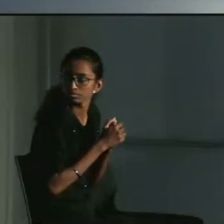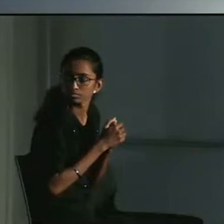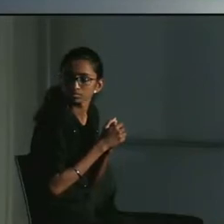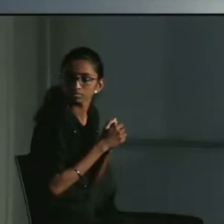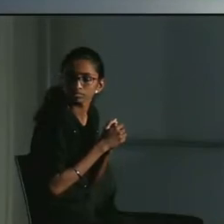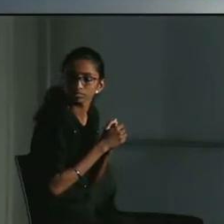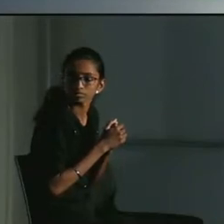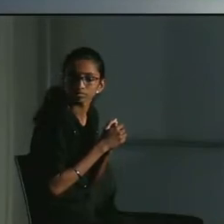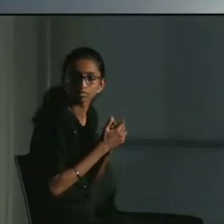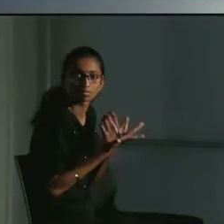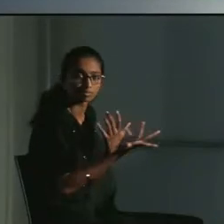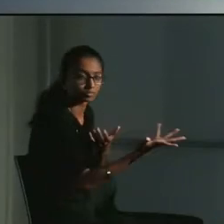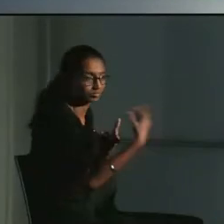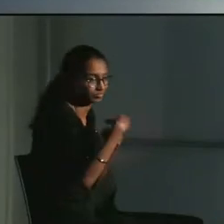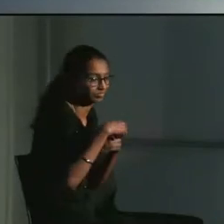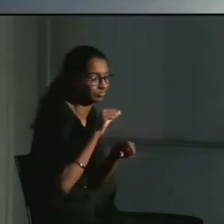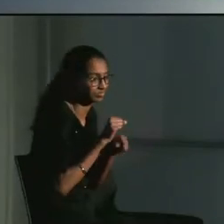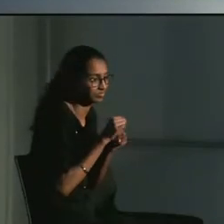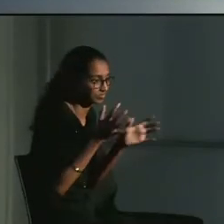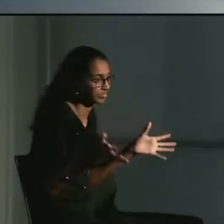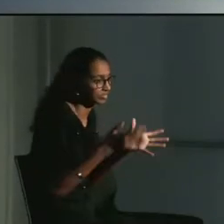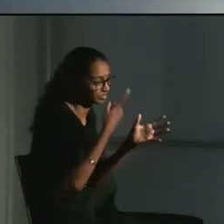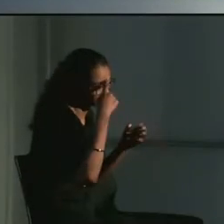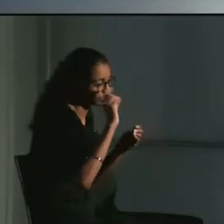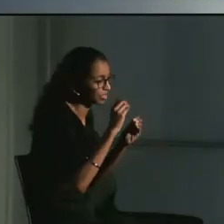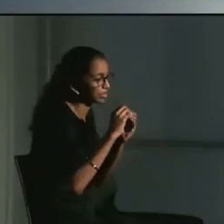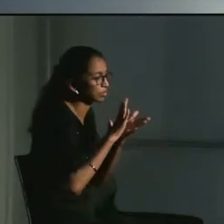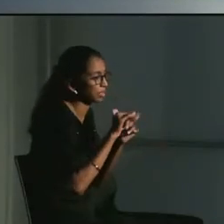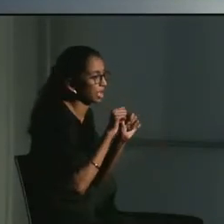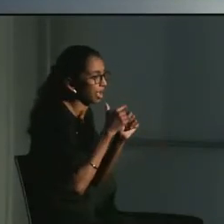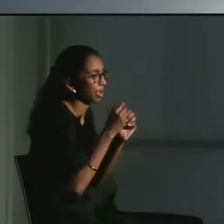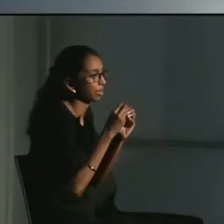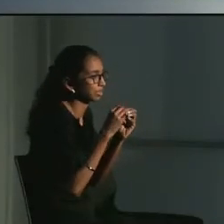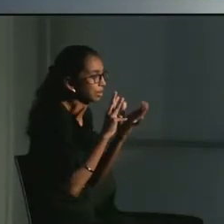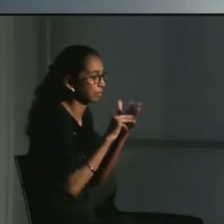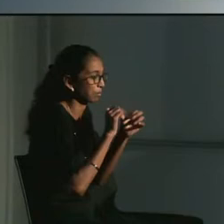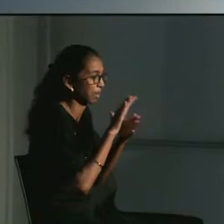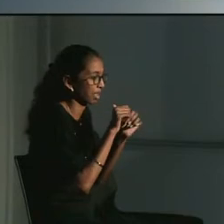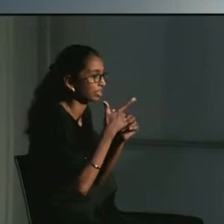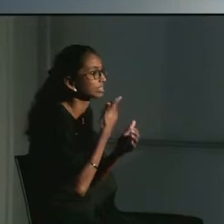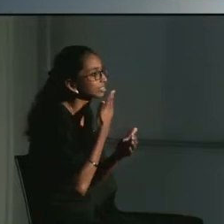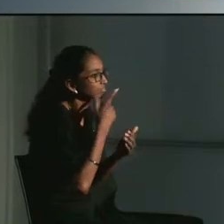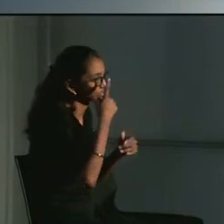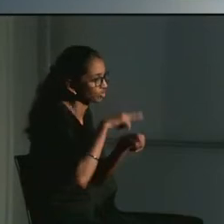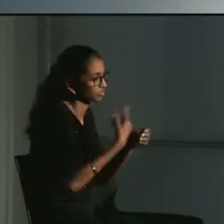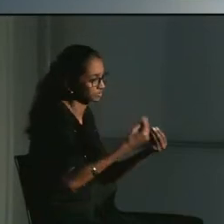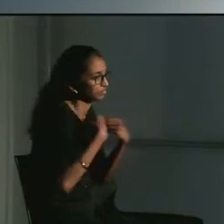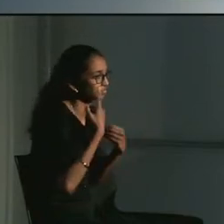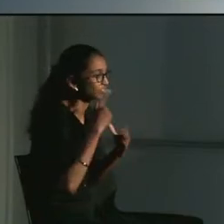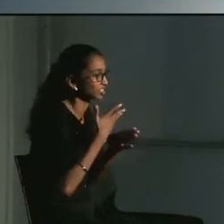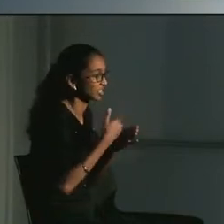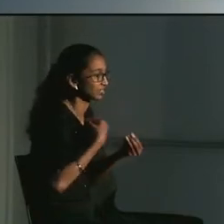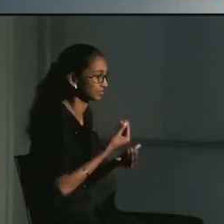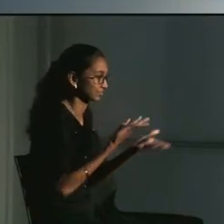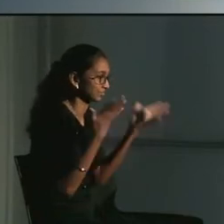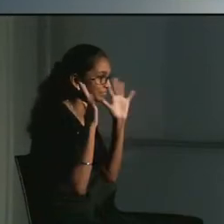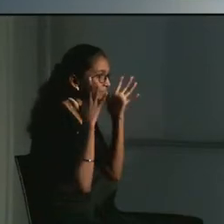to work with us on this Begum Mahal. So thank you for giving me the opportunity to share my views.